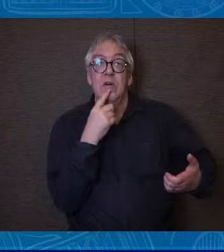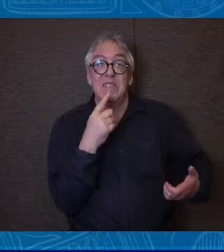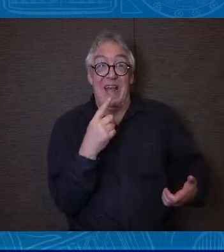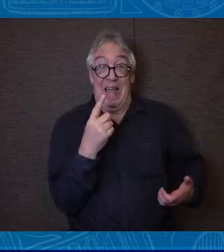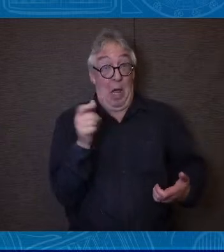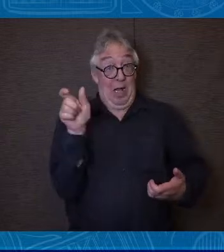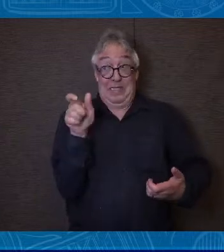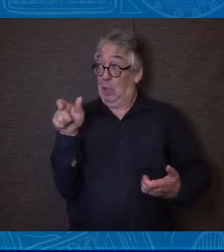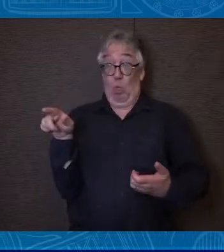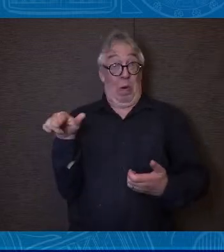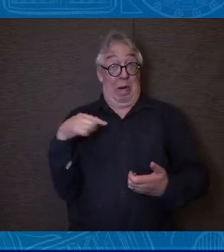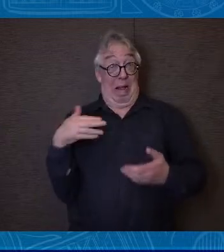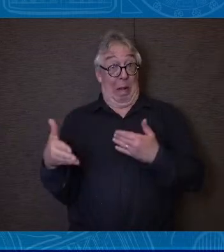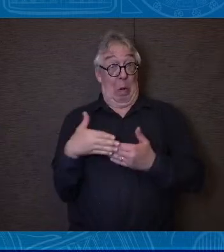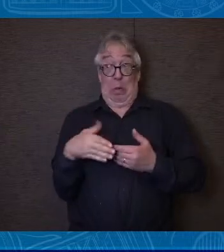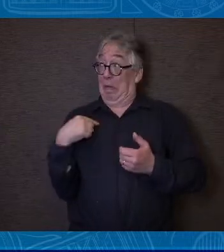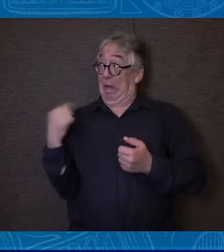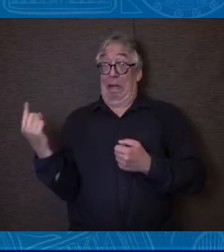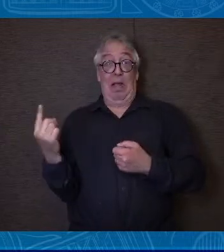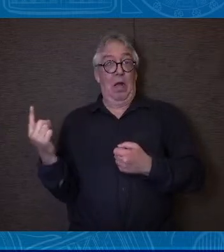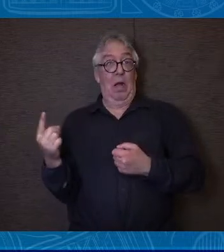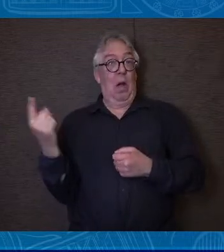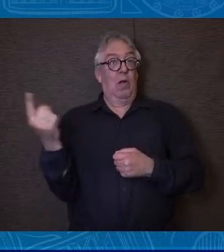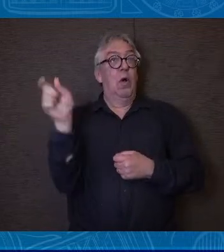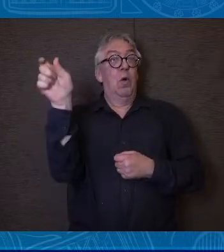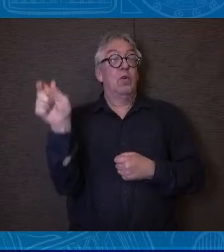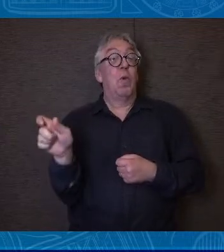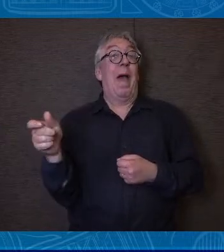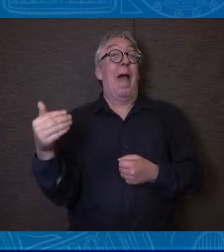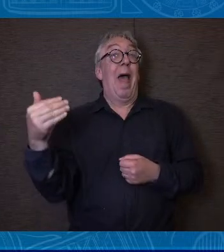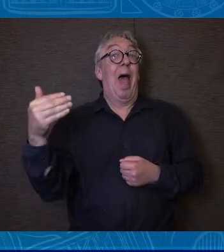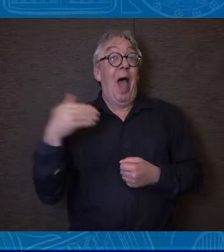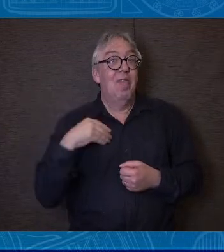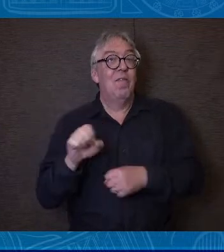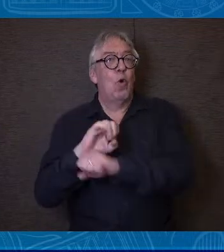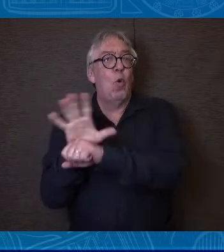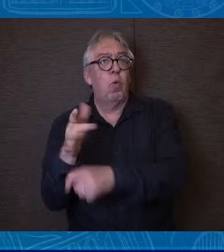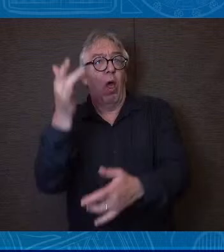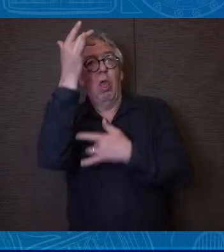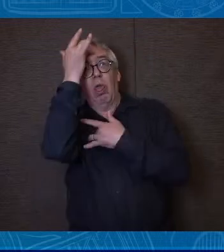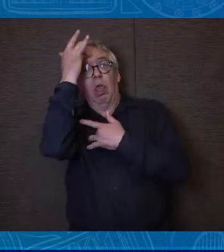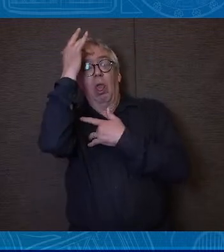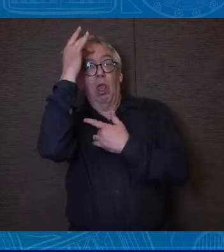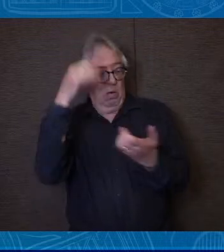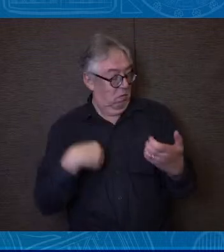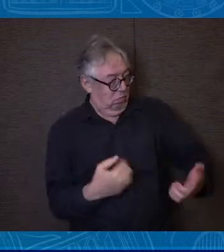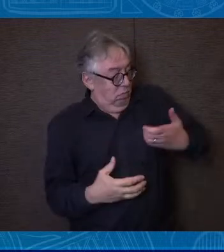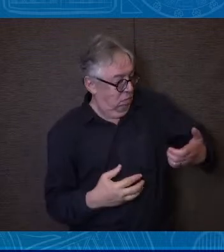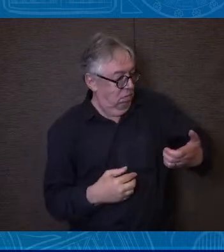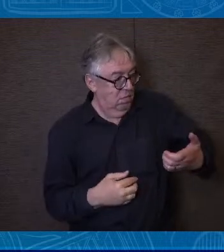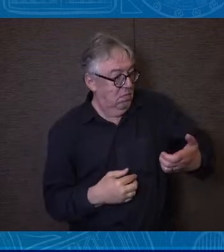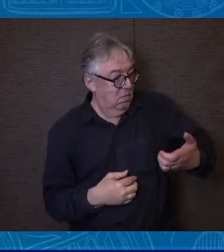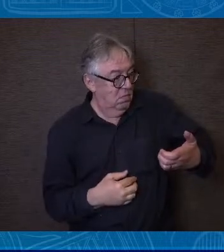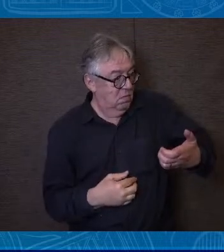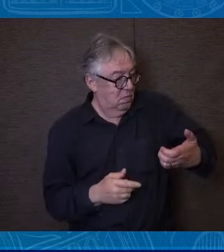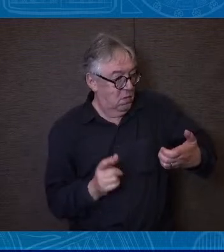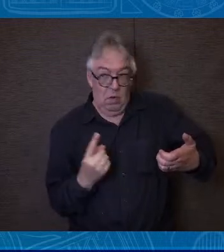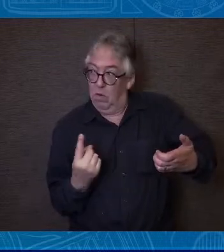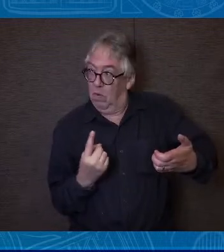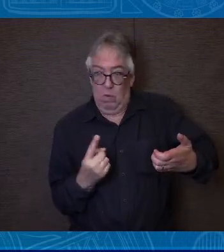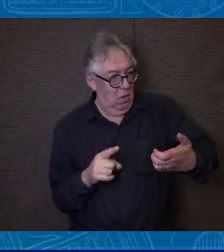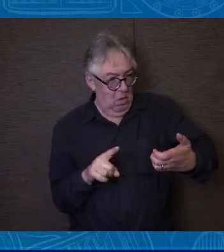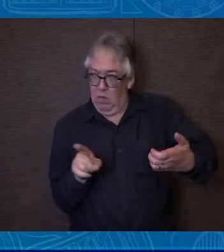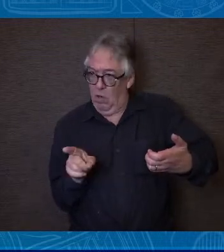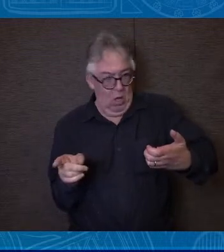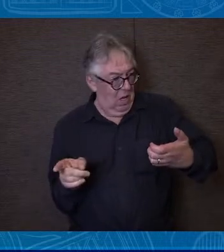me has the COVID. It was the first time and the last I received this message, and I was a bit